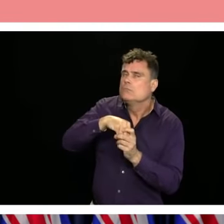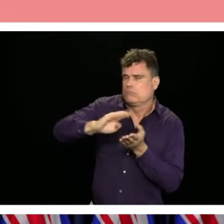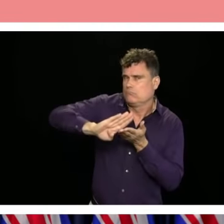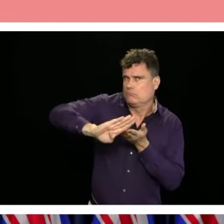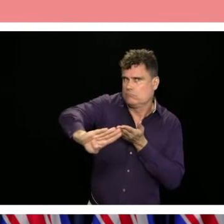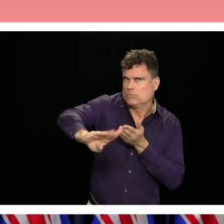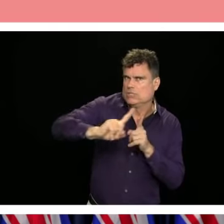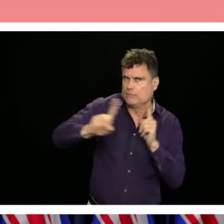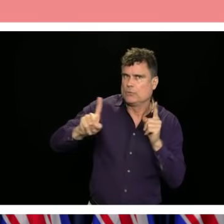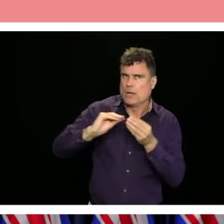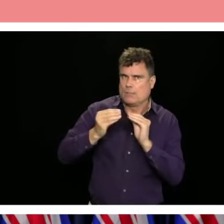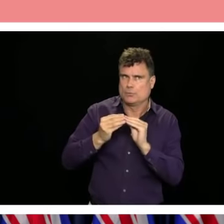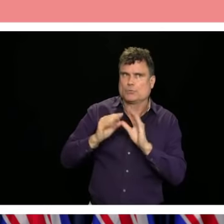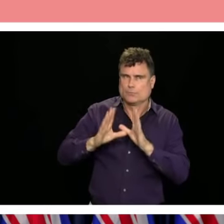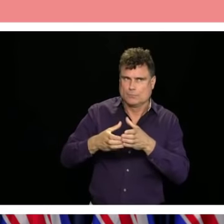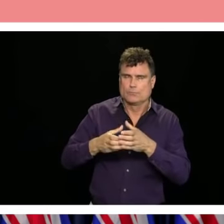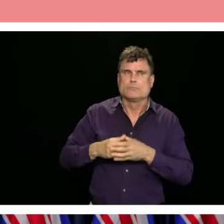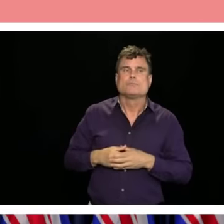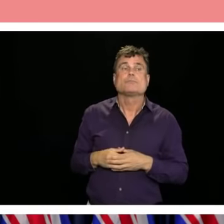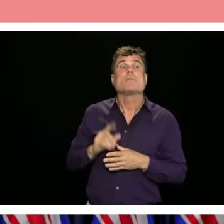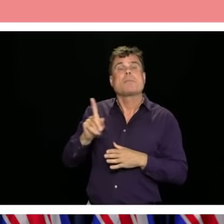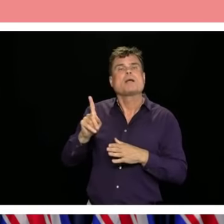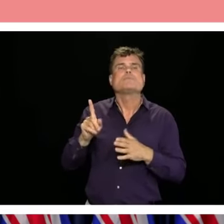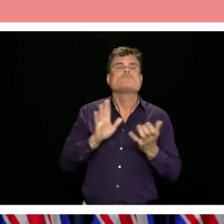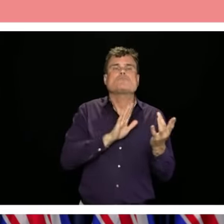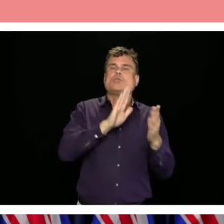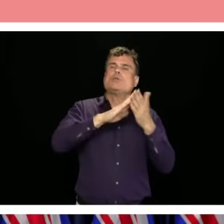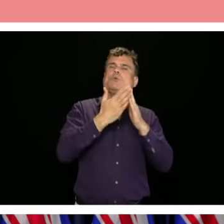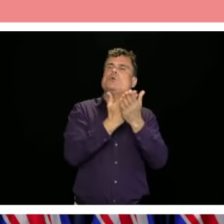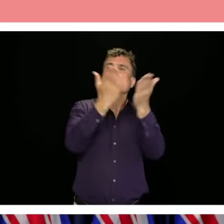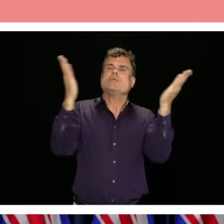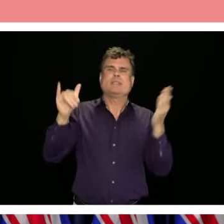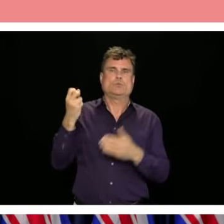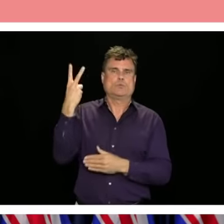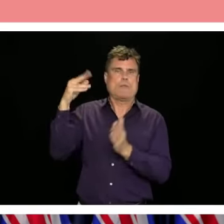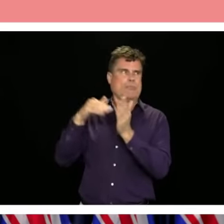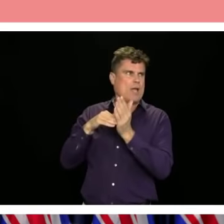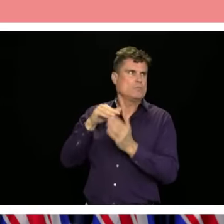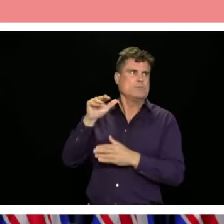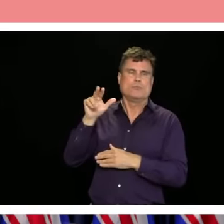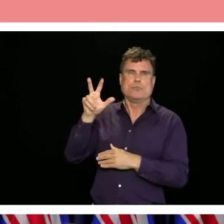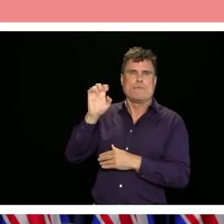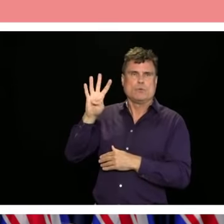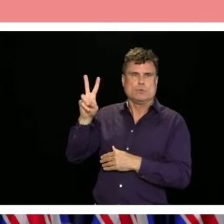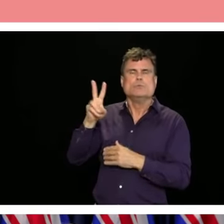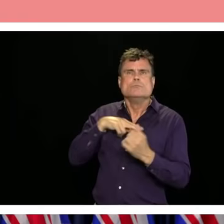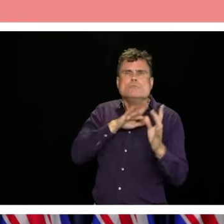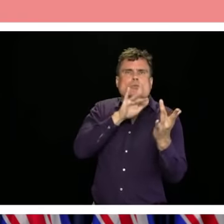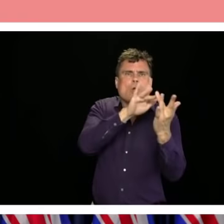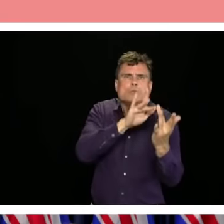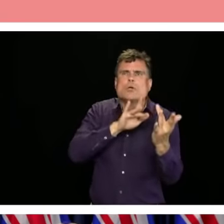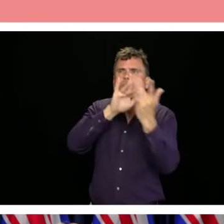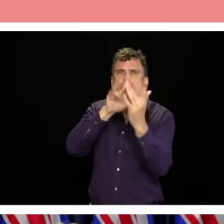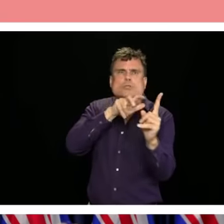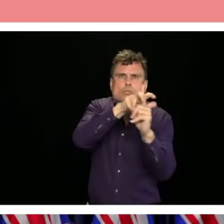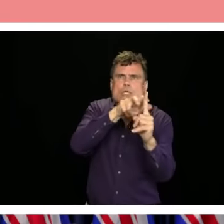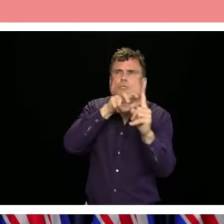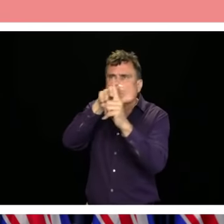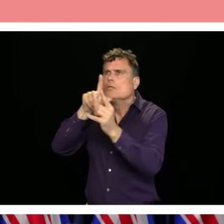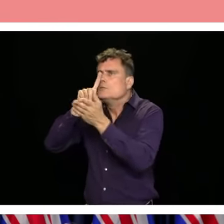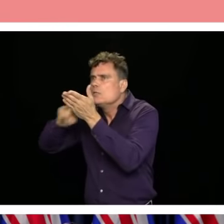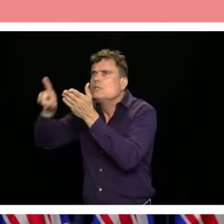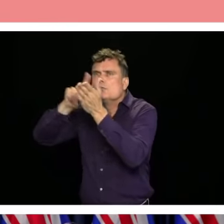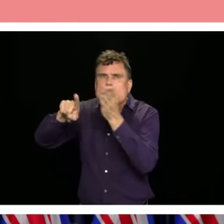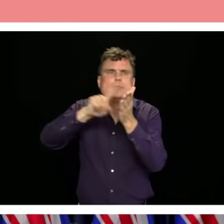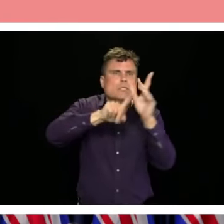themselves. So that total tells us that over the 12,000 investigations, and I will say that this does